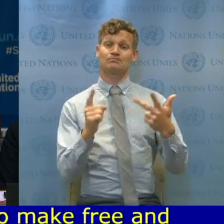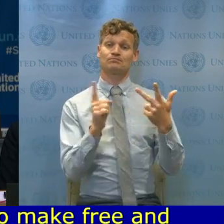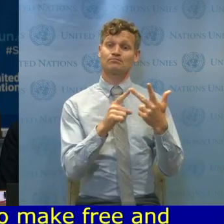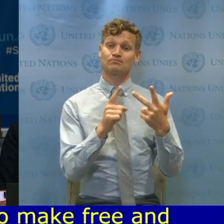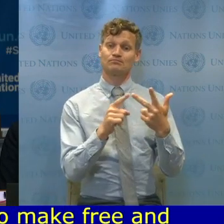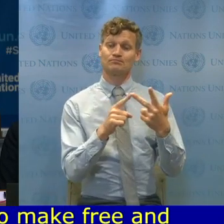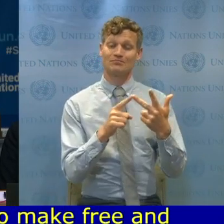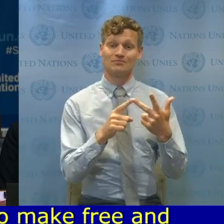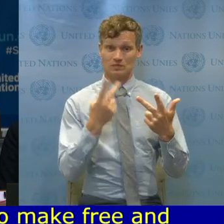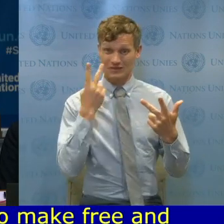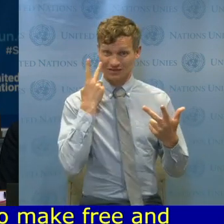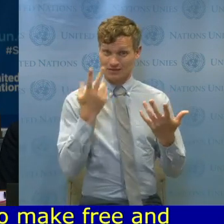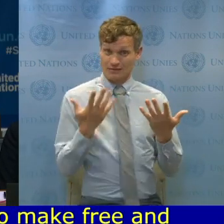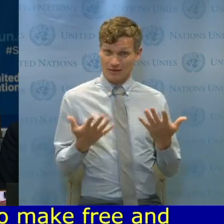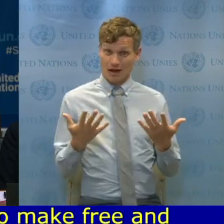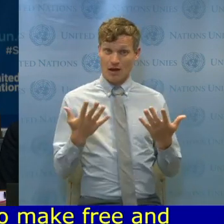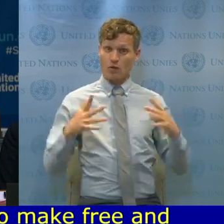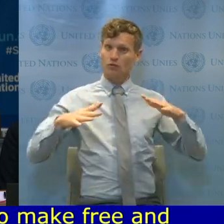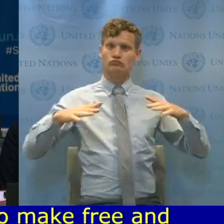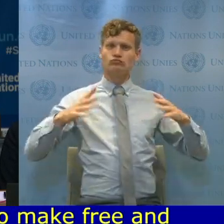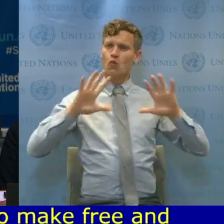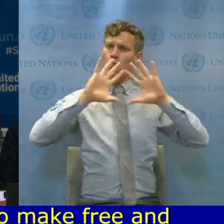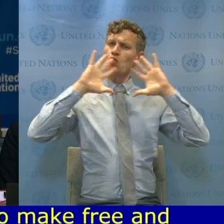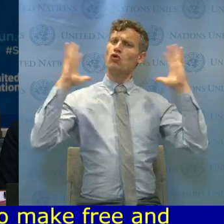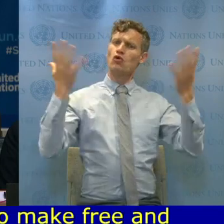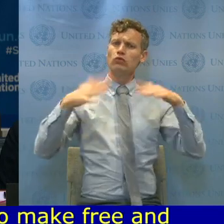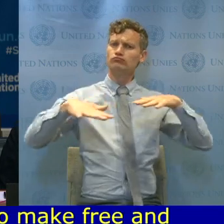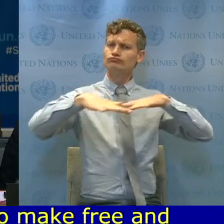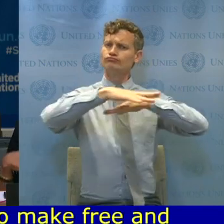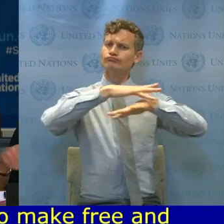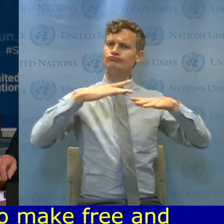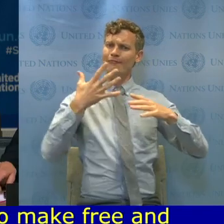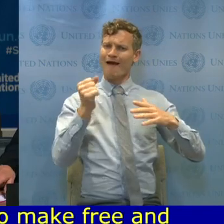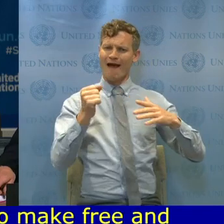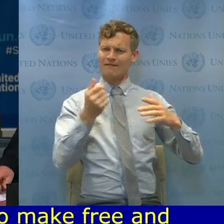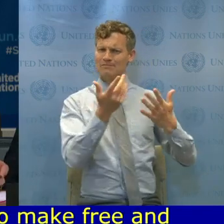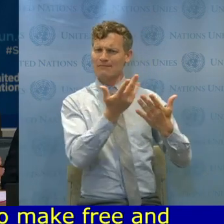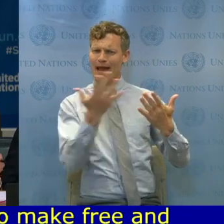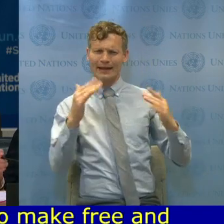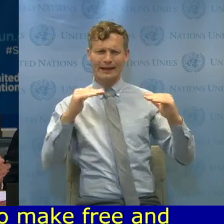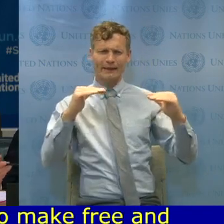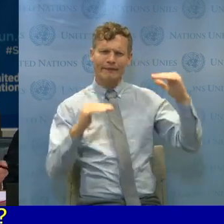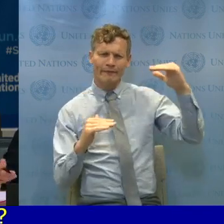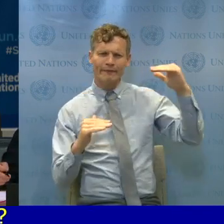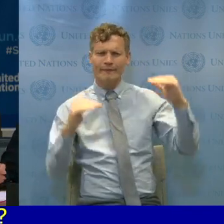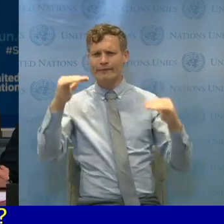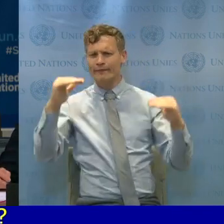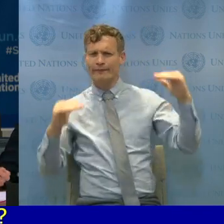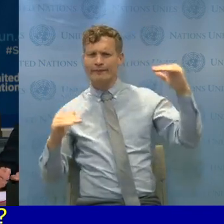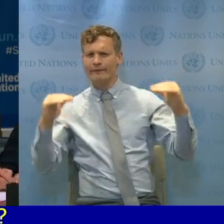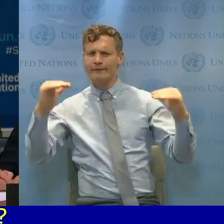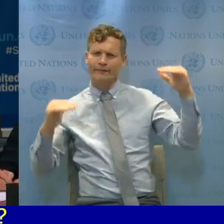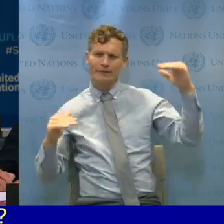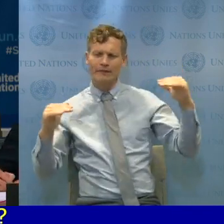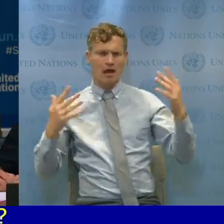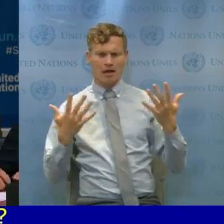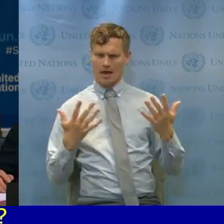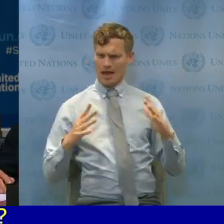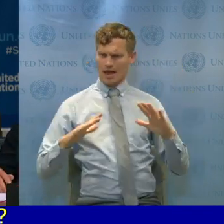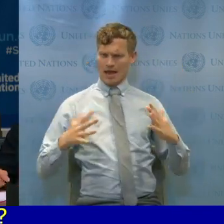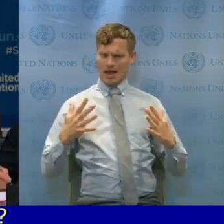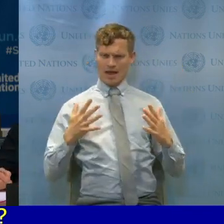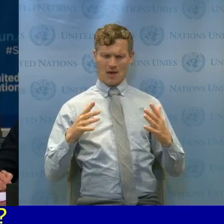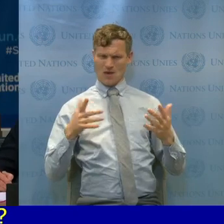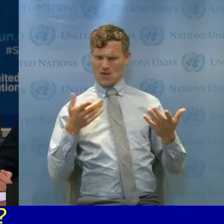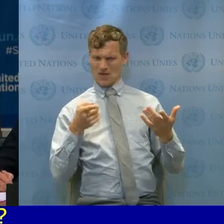inequalities in society, how can the government and other stakeholders address the disparate access